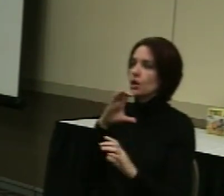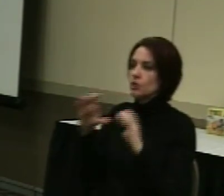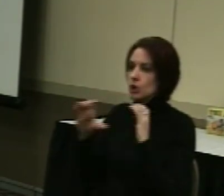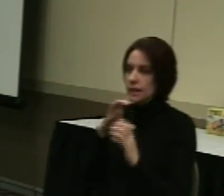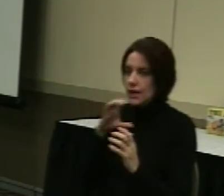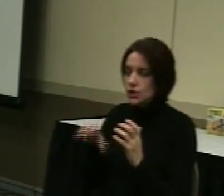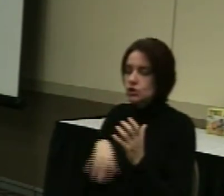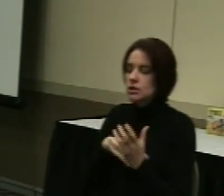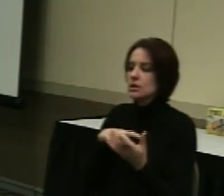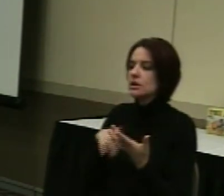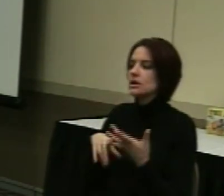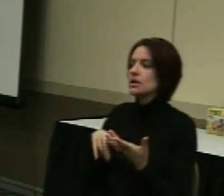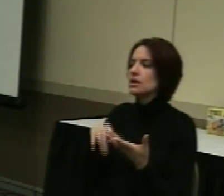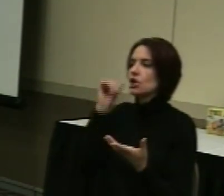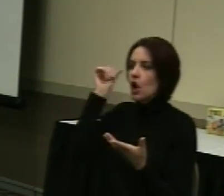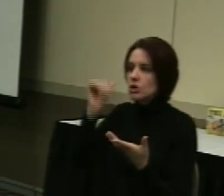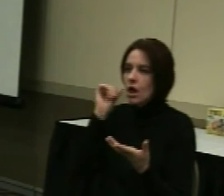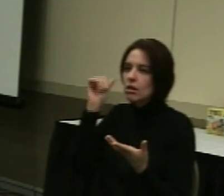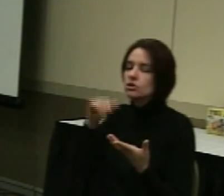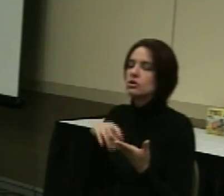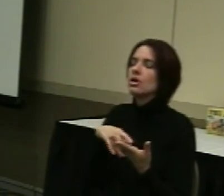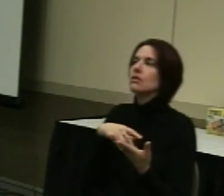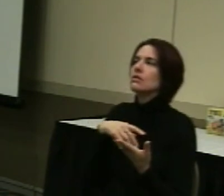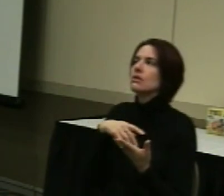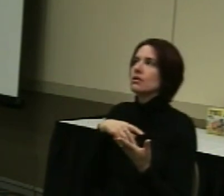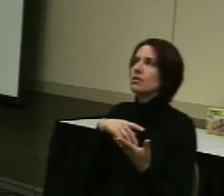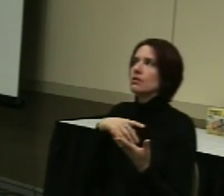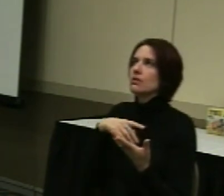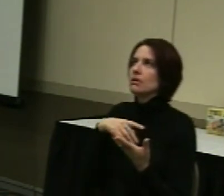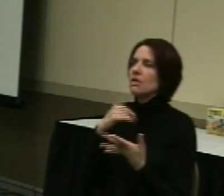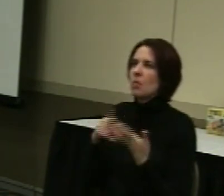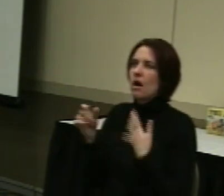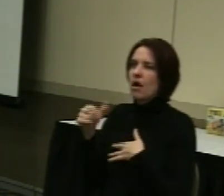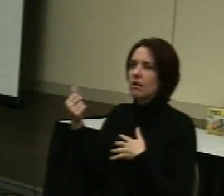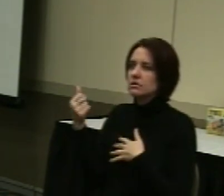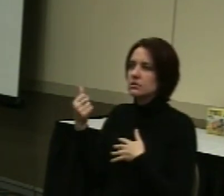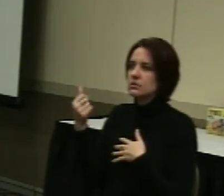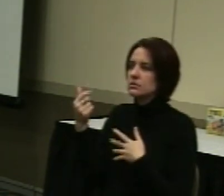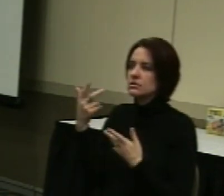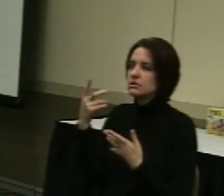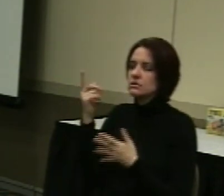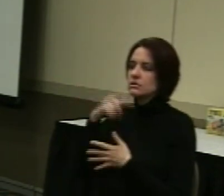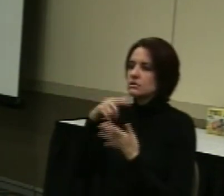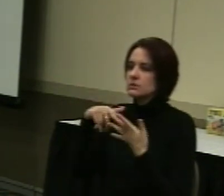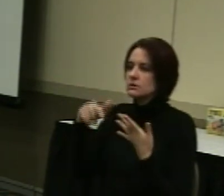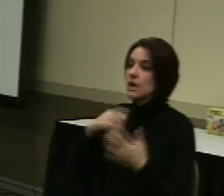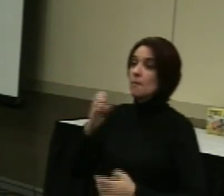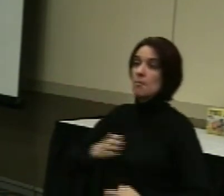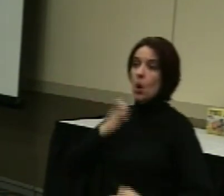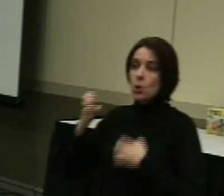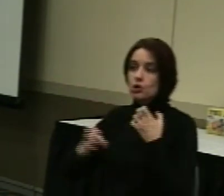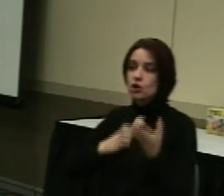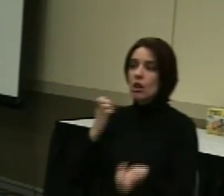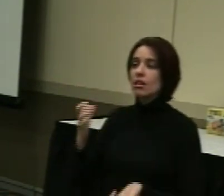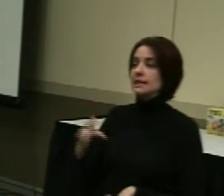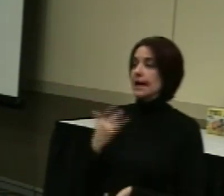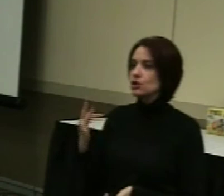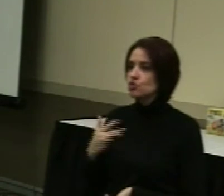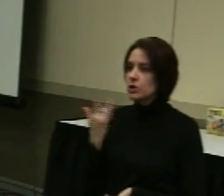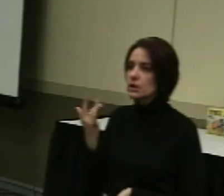needs, her audiological needs. What other needs have we missed on? Emotional needs, sensory needs,